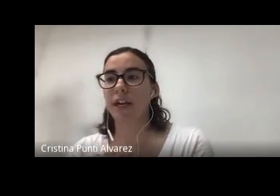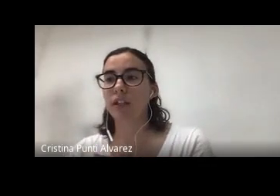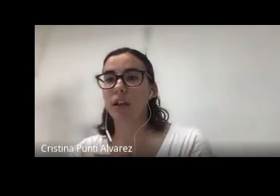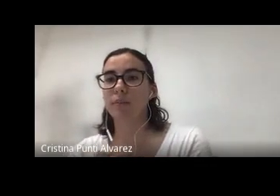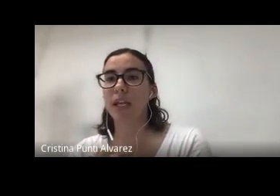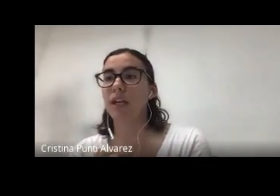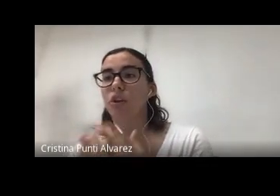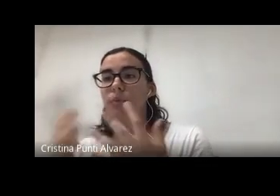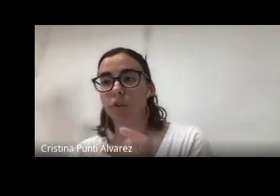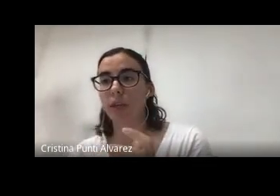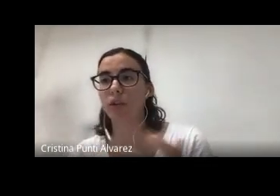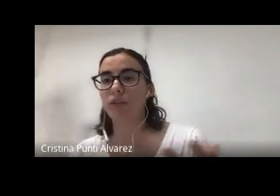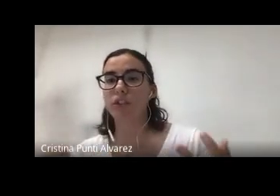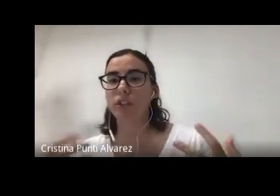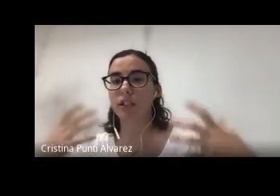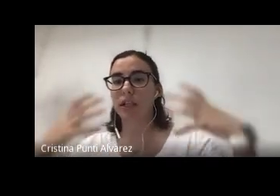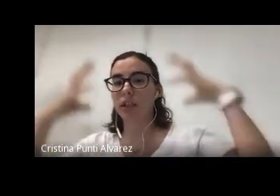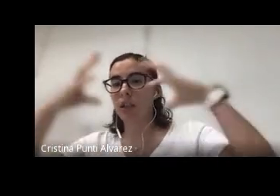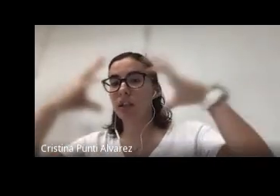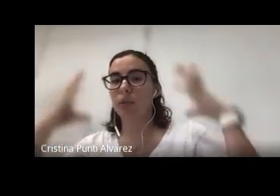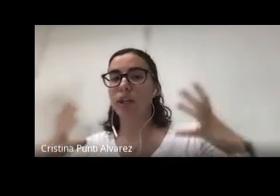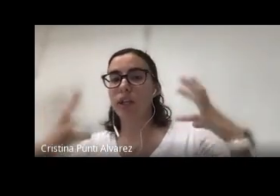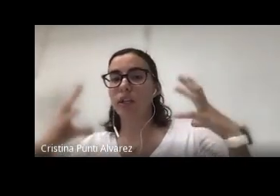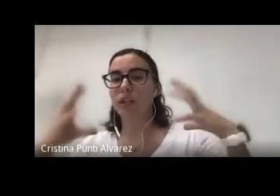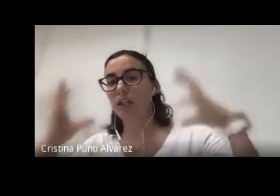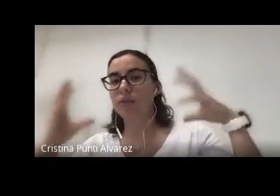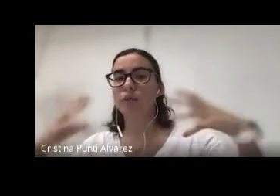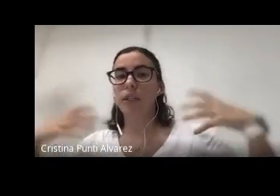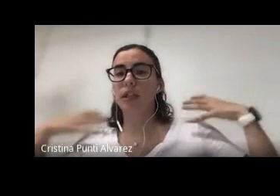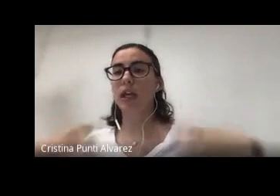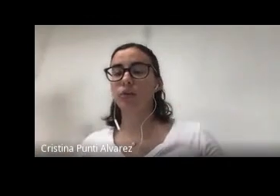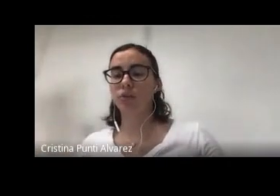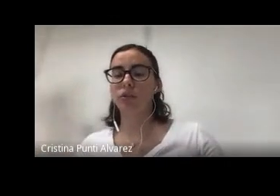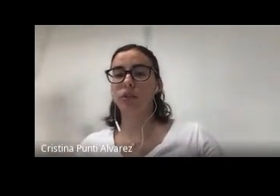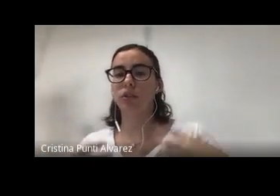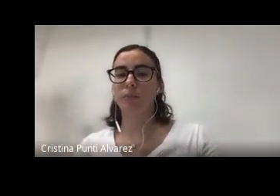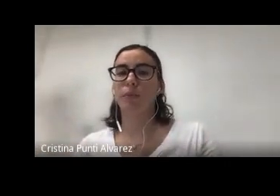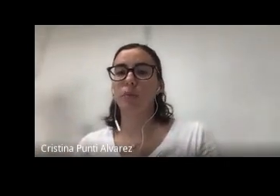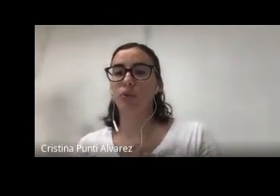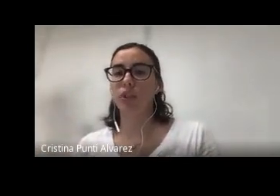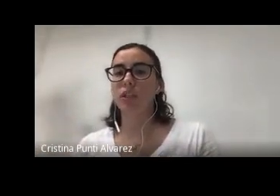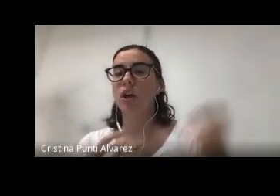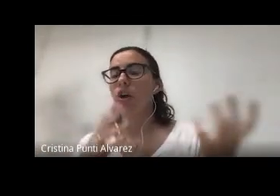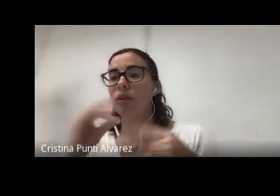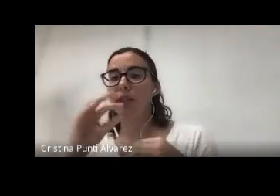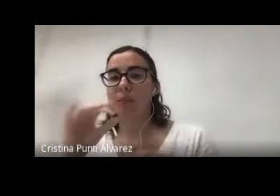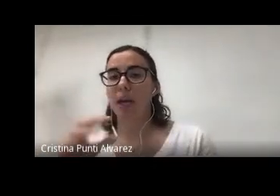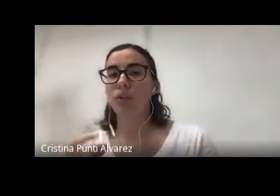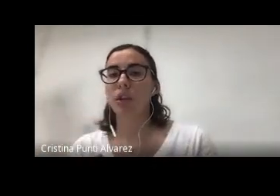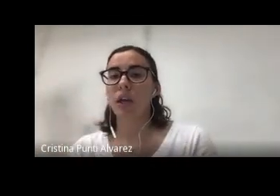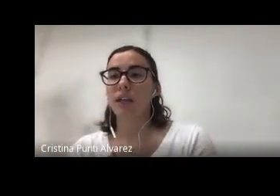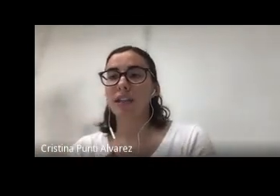In fact, there are some non-manual features, such like the way that the head is moving, how your body pose is, or even